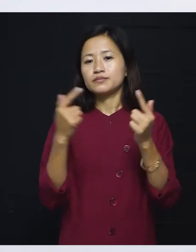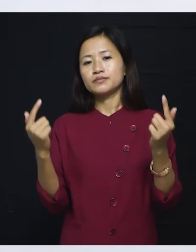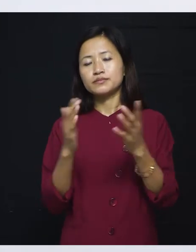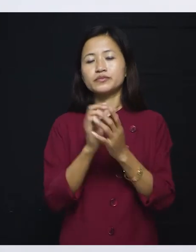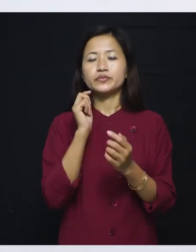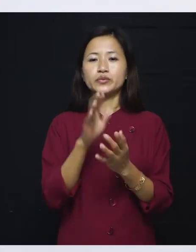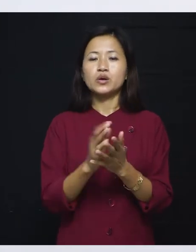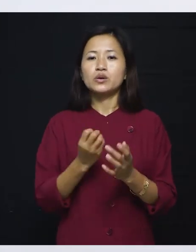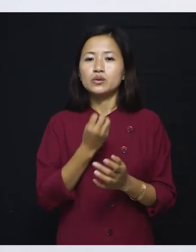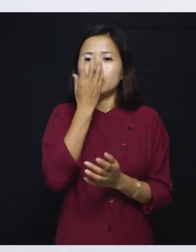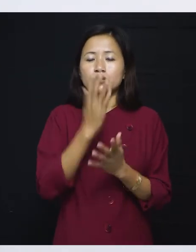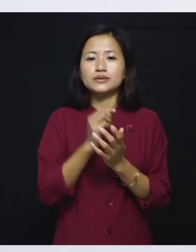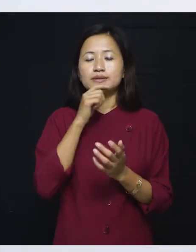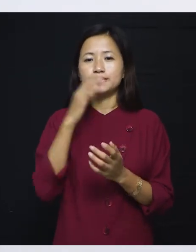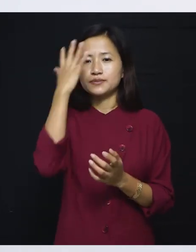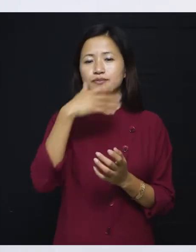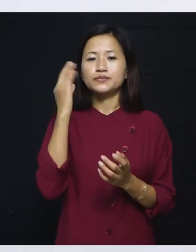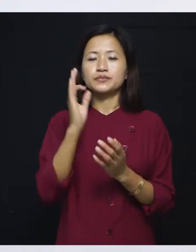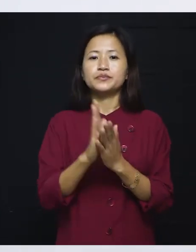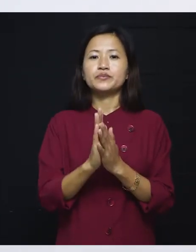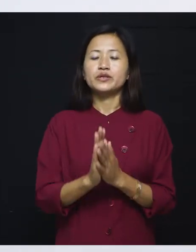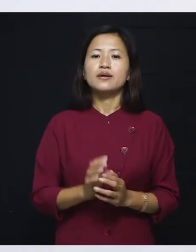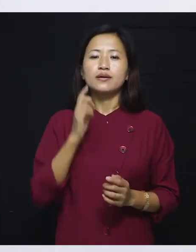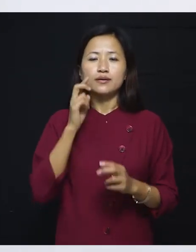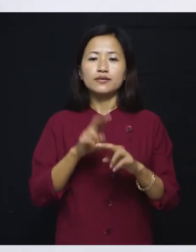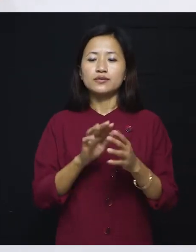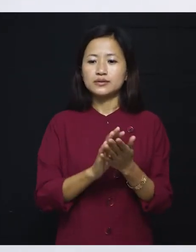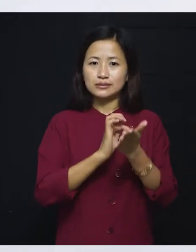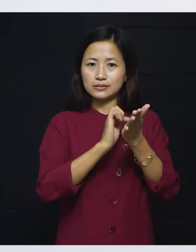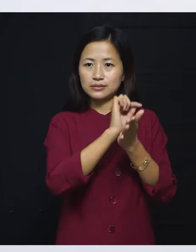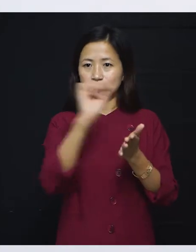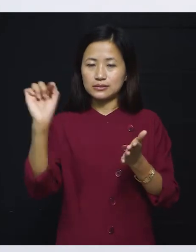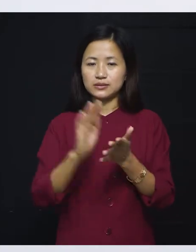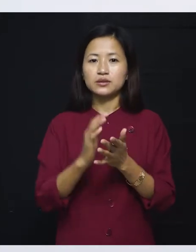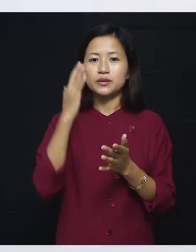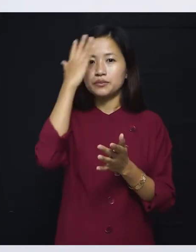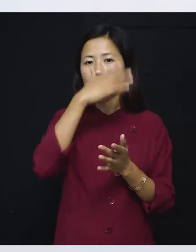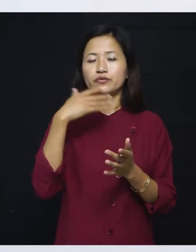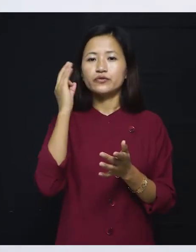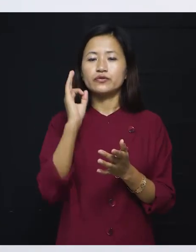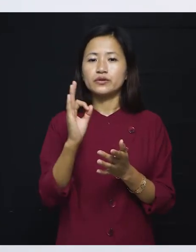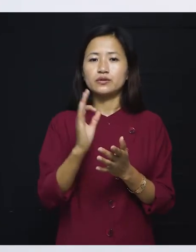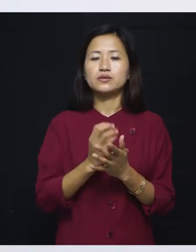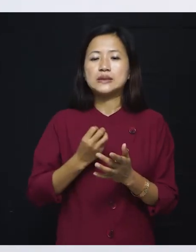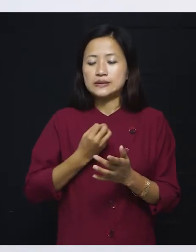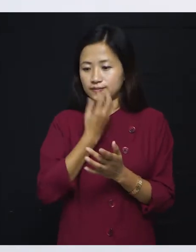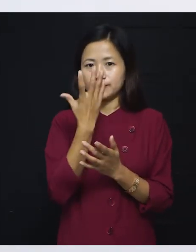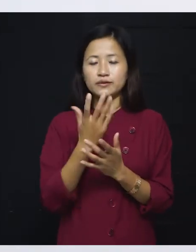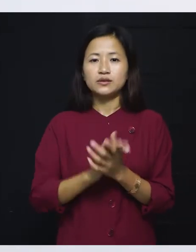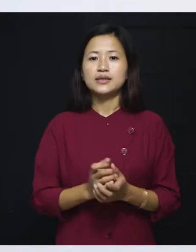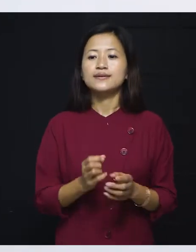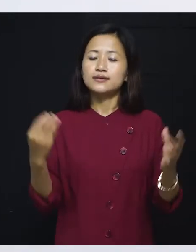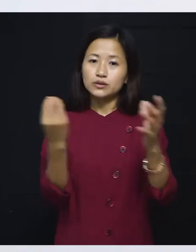beautiful flower. A beautiful flower. If I underline this, okay, a beautiful flower, it is